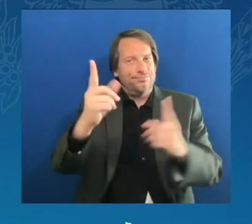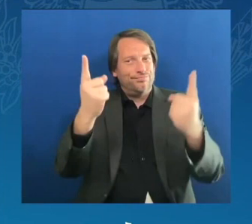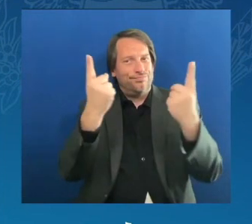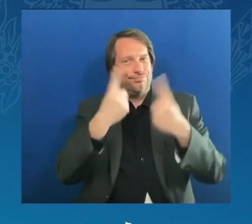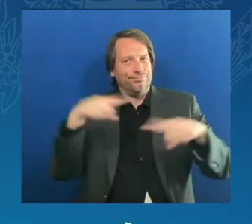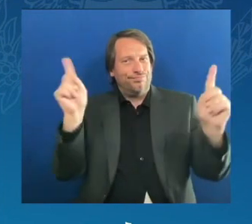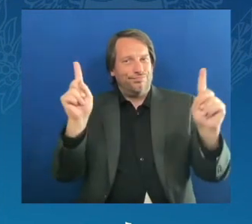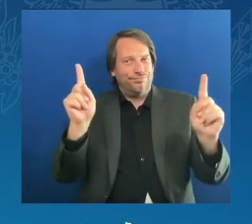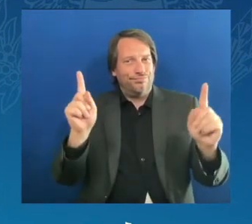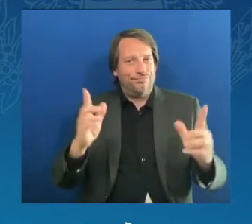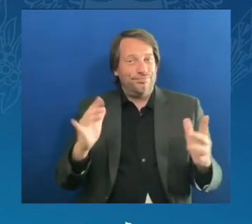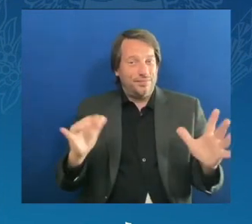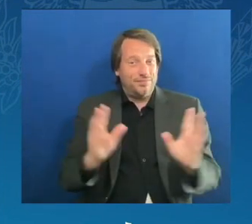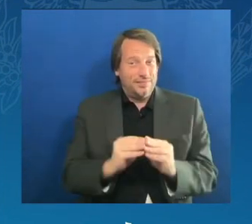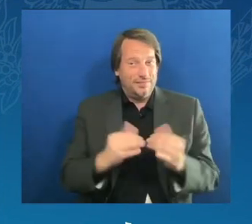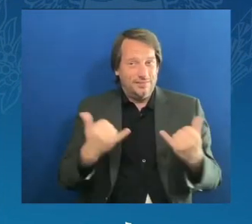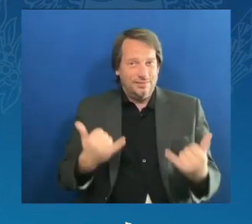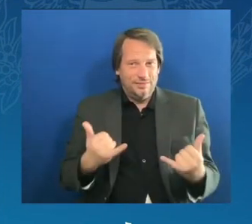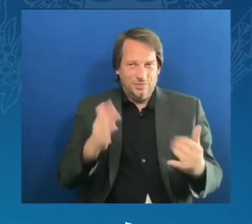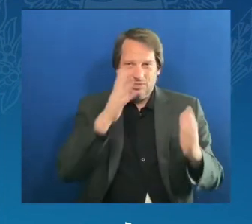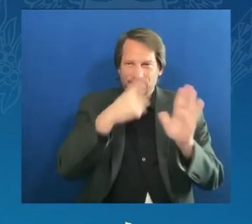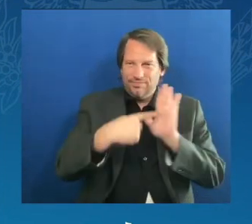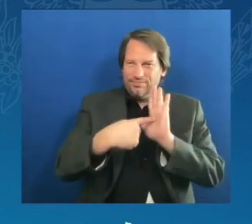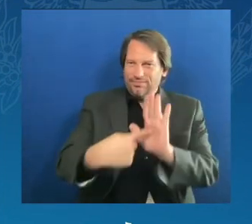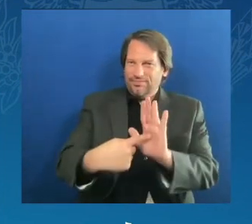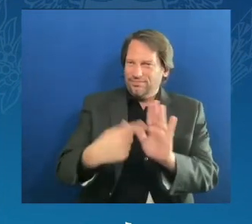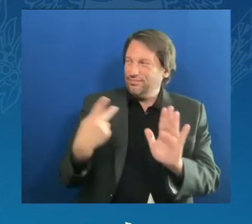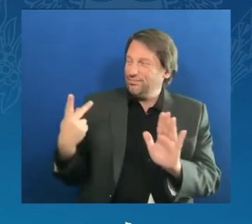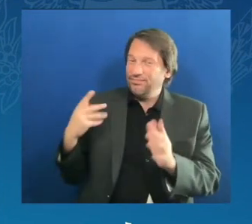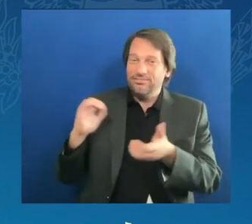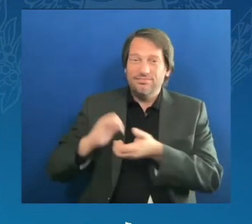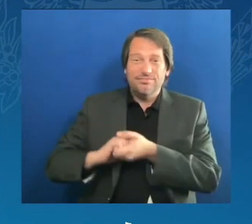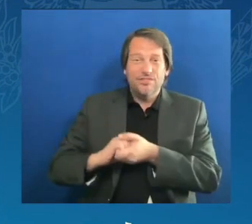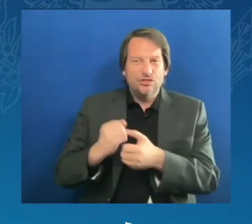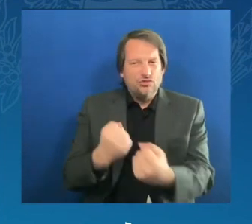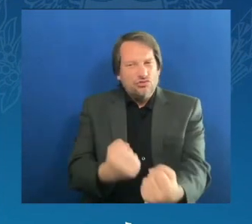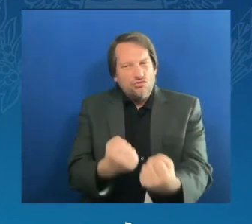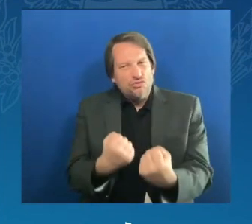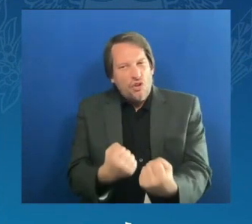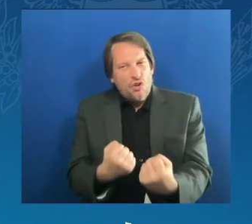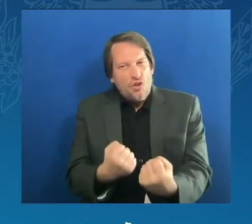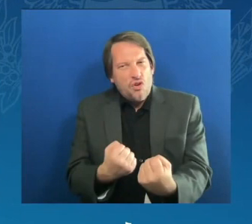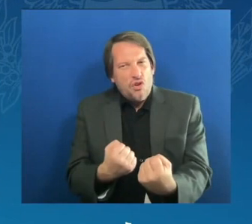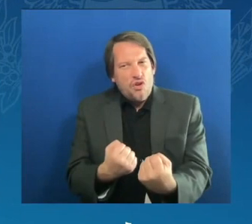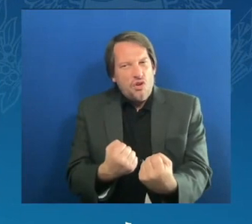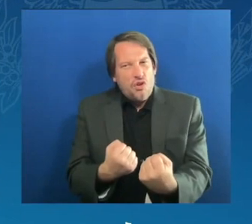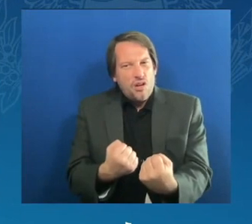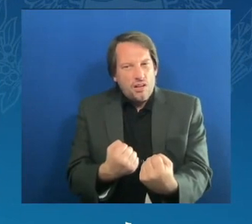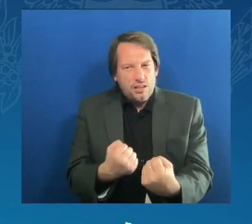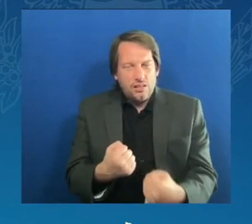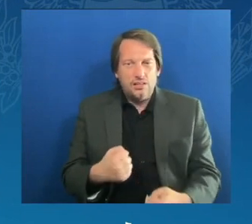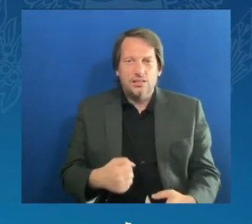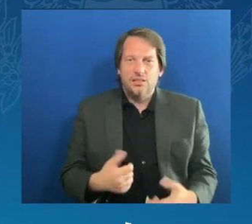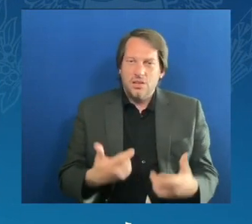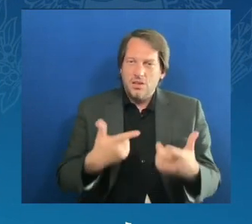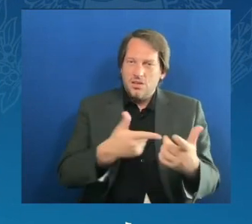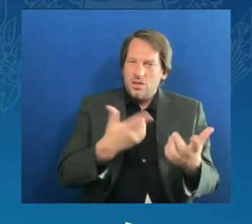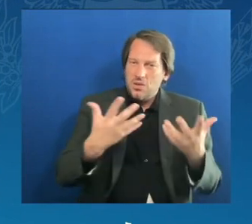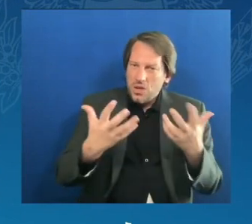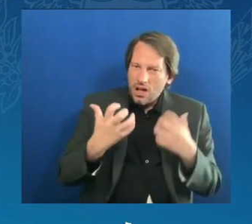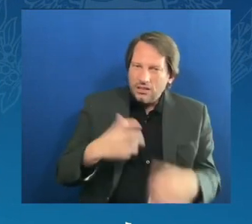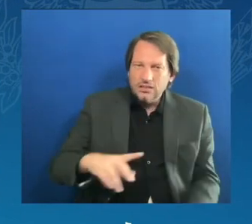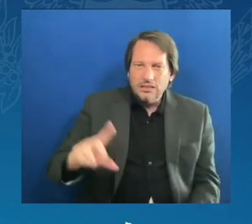support from the United States for our efforts to consolidate democracy, strengthen public